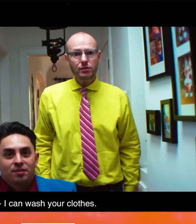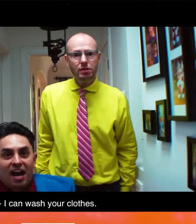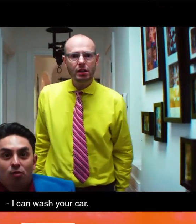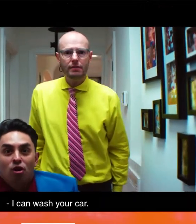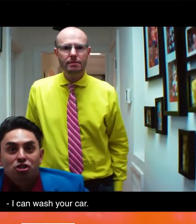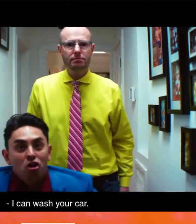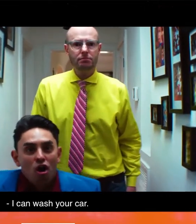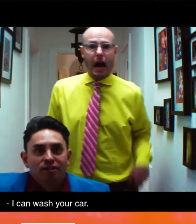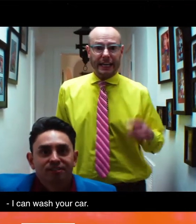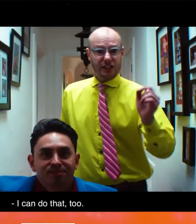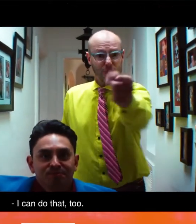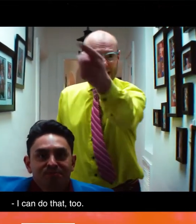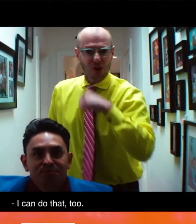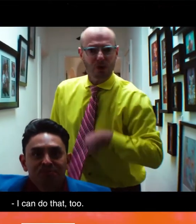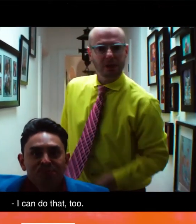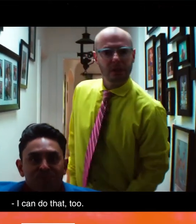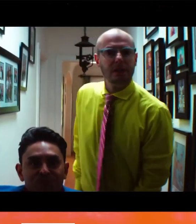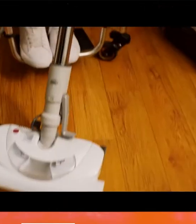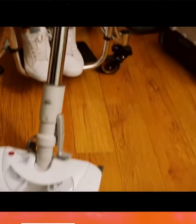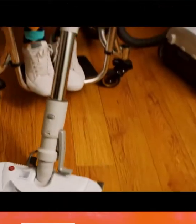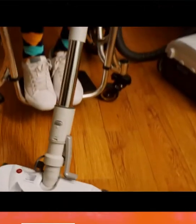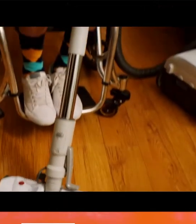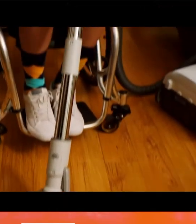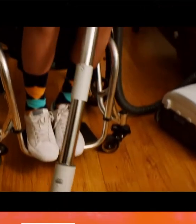wash your clothes. I can wash your car. I can do that, too.